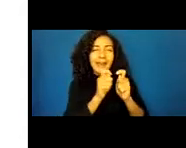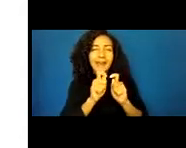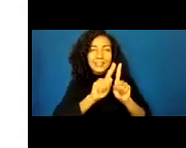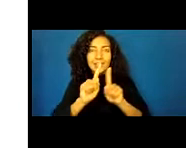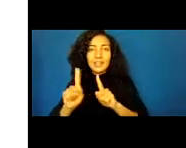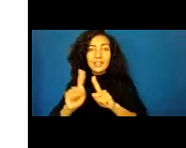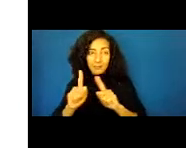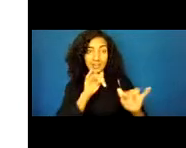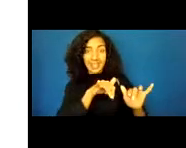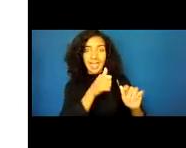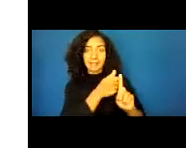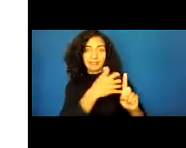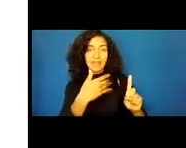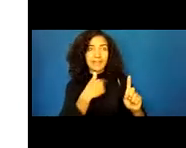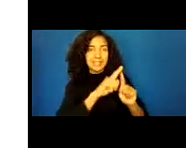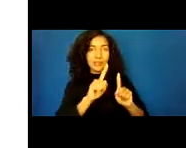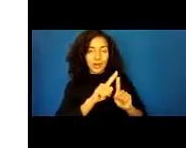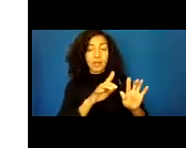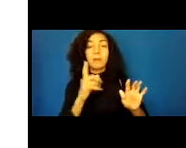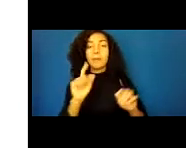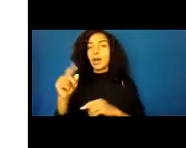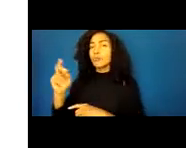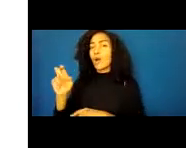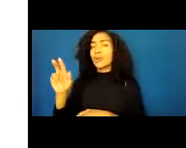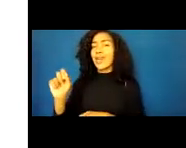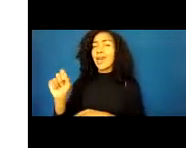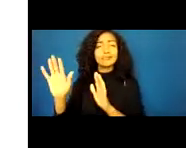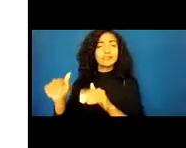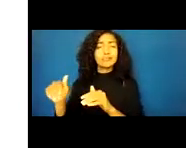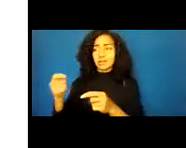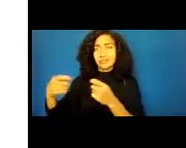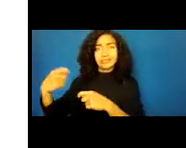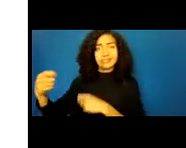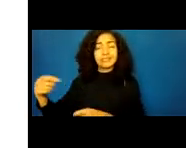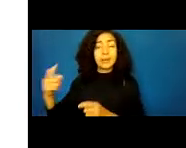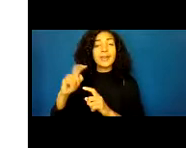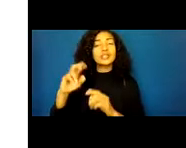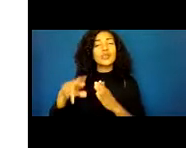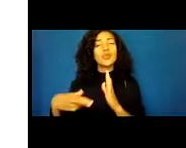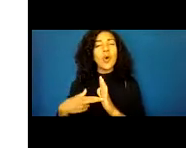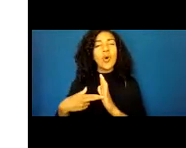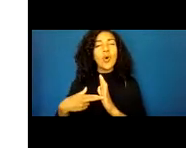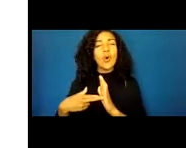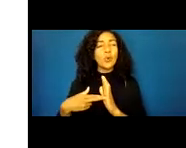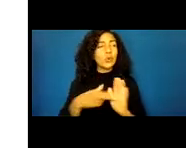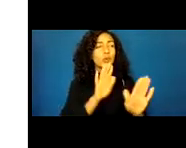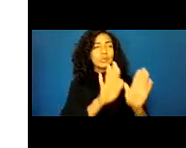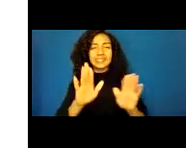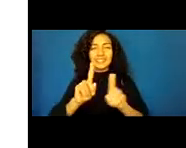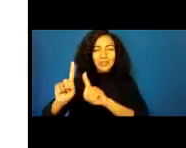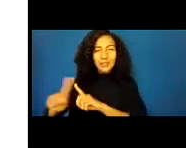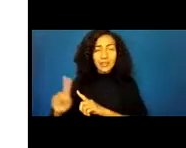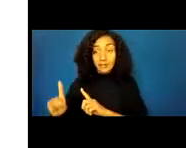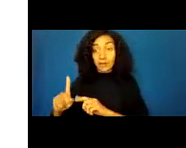were just interchangeable because that was roles were placed on us in different ways at